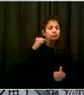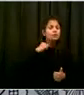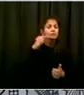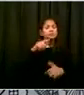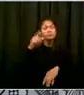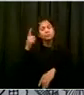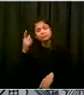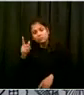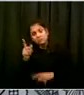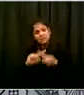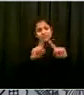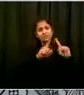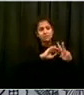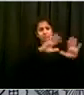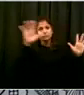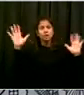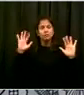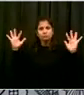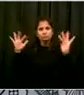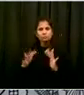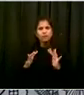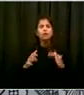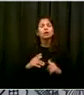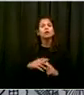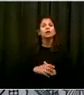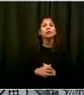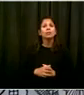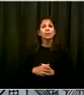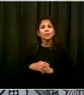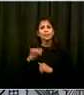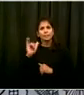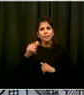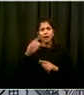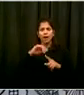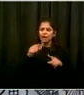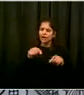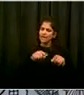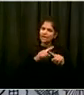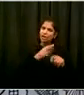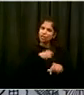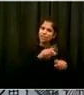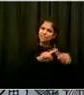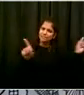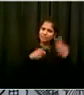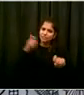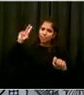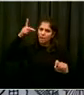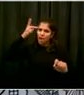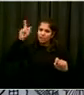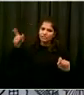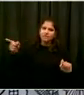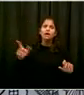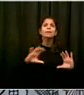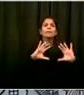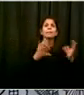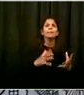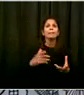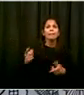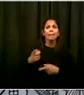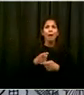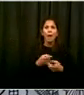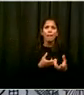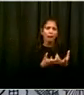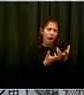I mean, it's just an obvious reality. If you say to me over years in public service, do I see a difference between clergy and politicians? Of